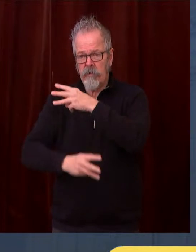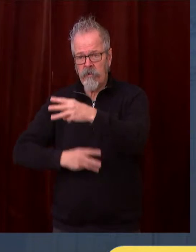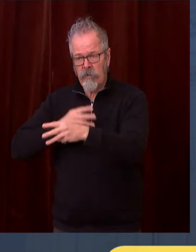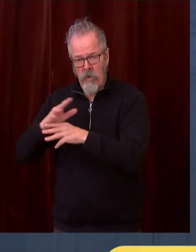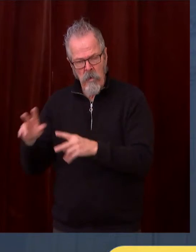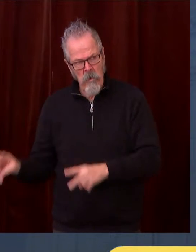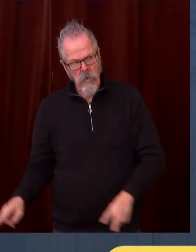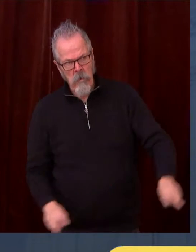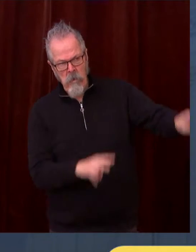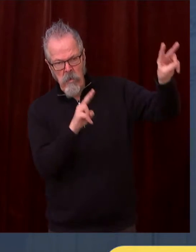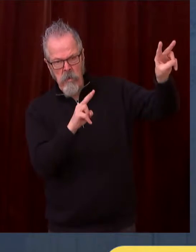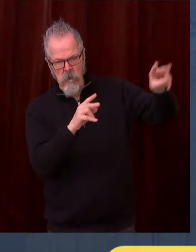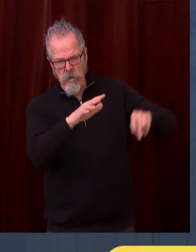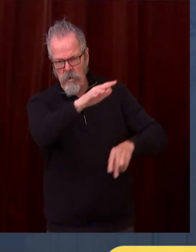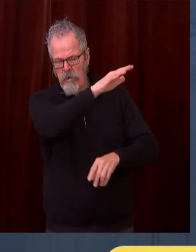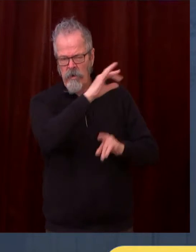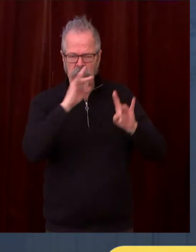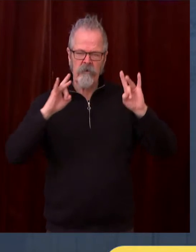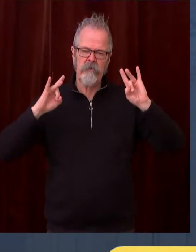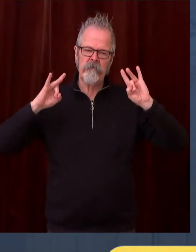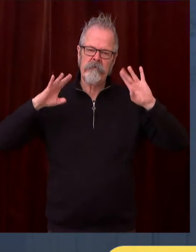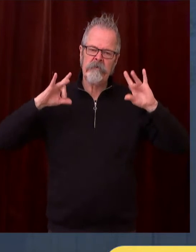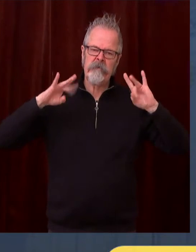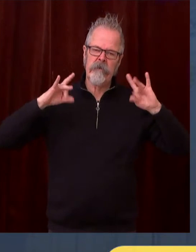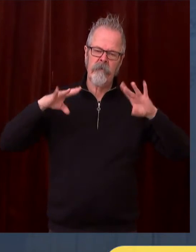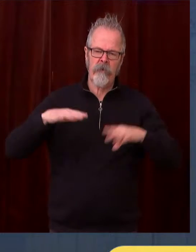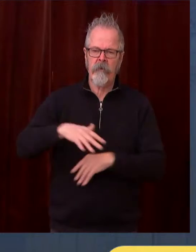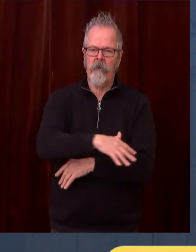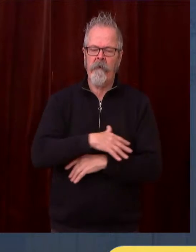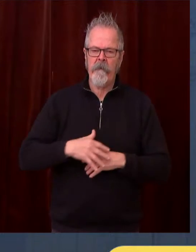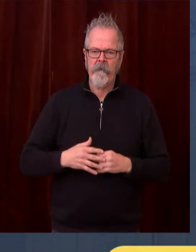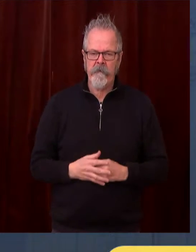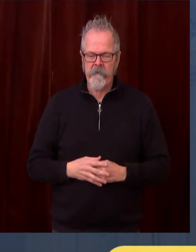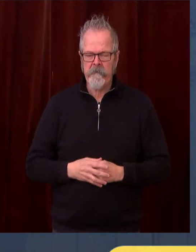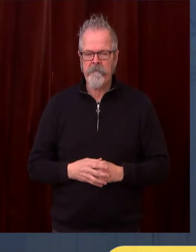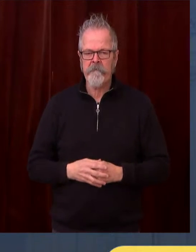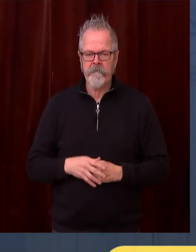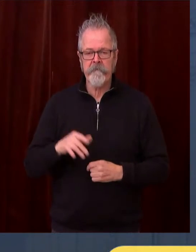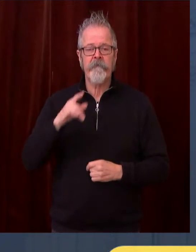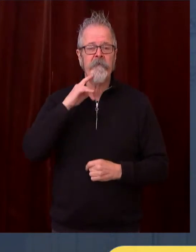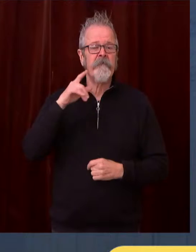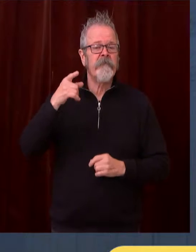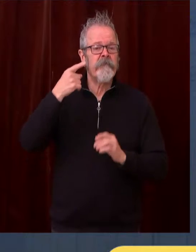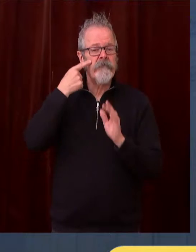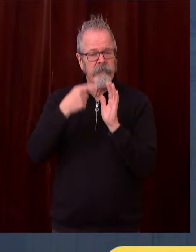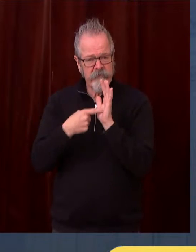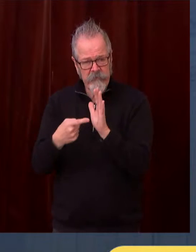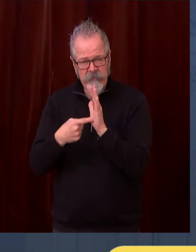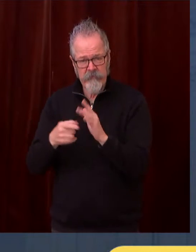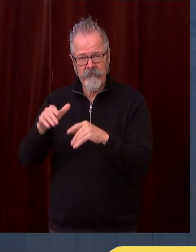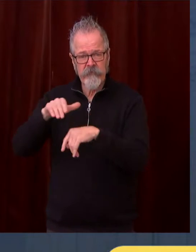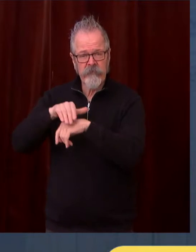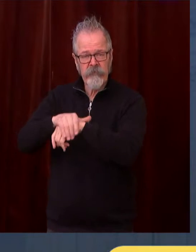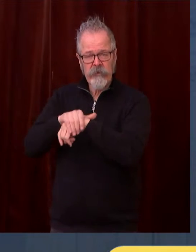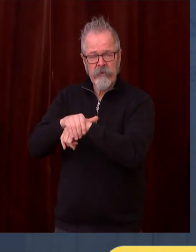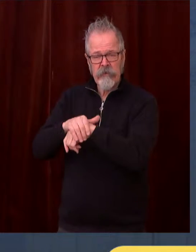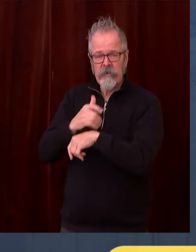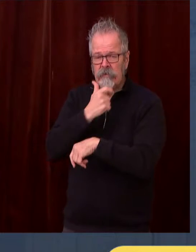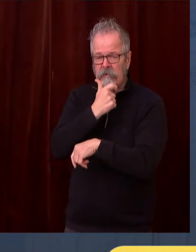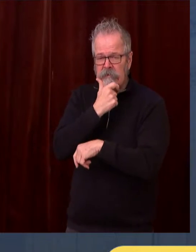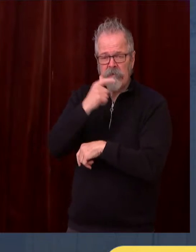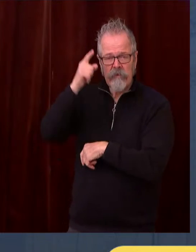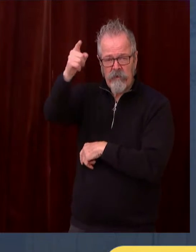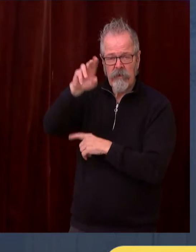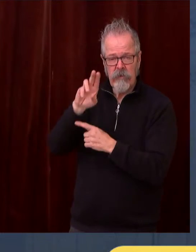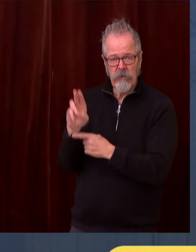United Kingdom licenses on the basis of review of the manufacturer's data alone. In this country,